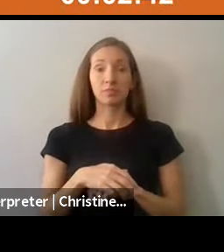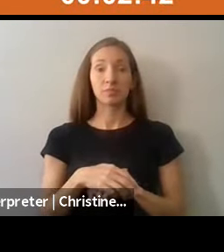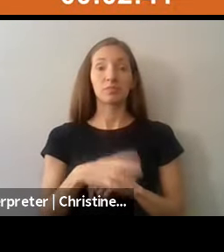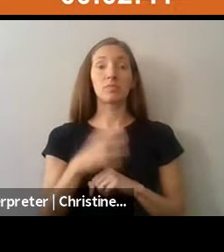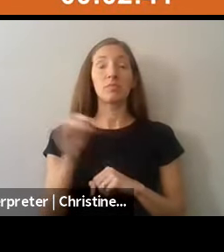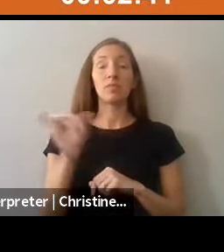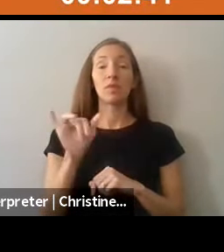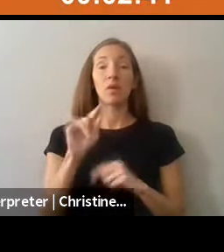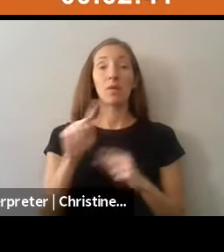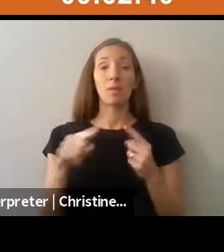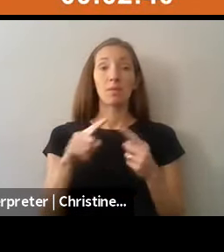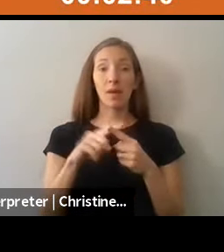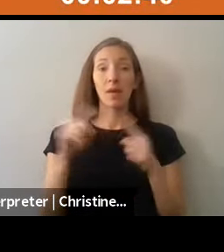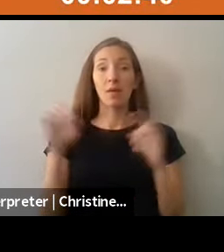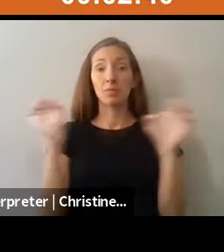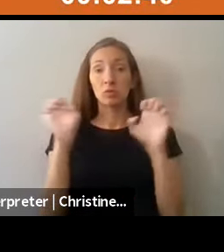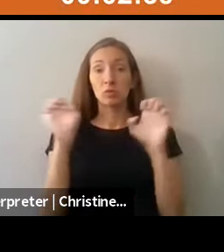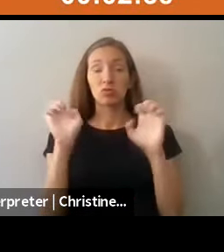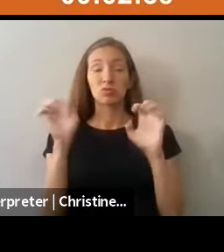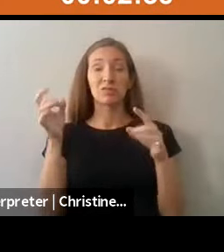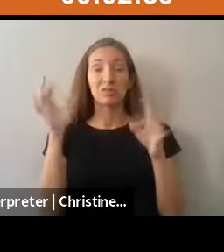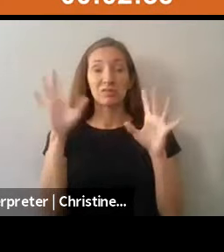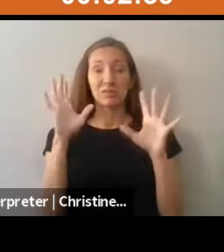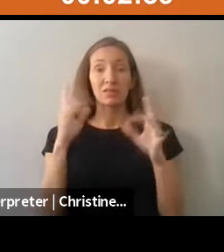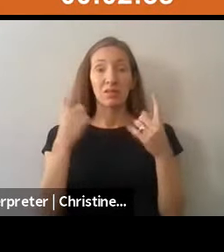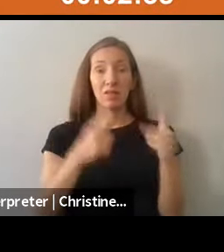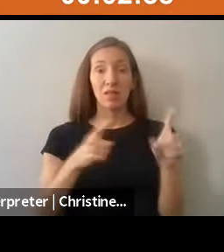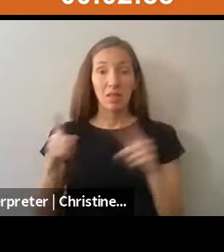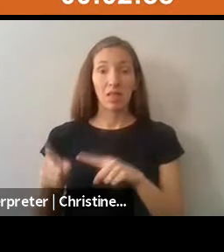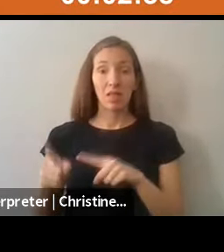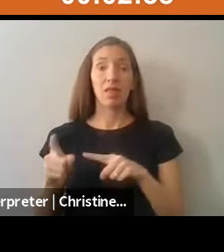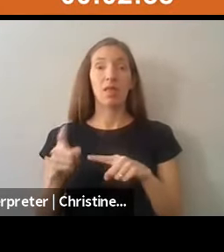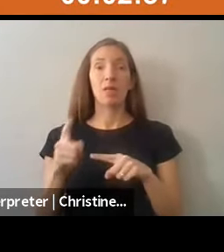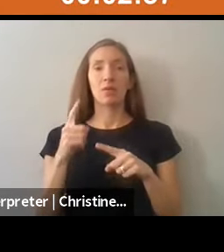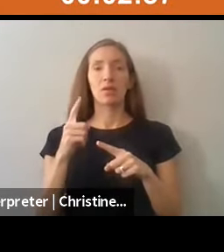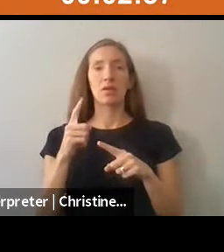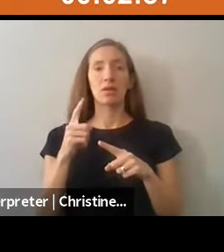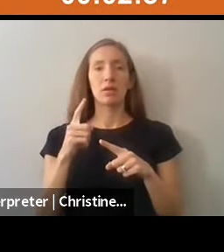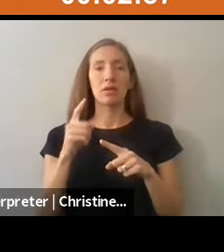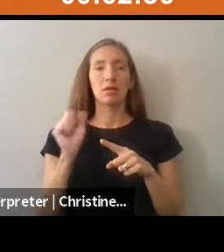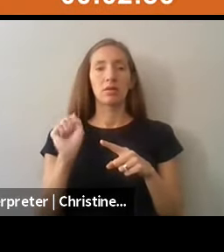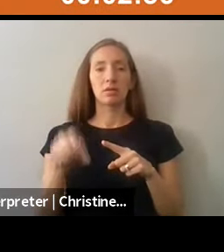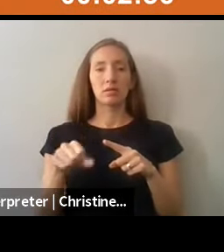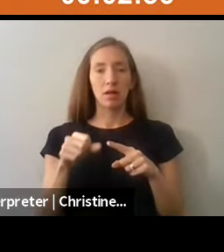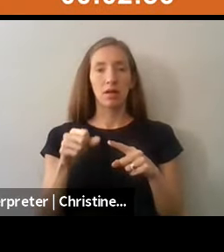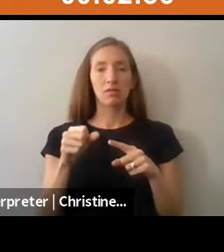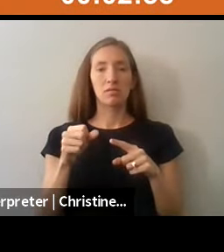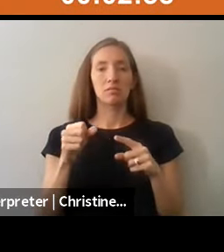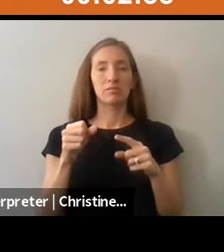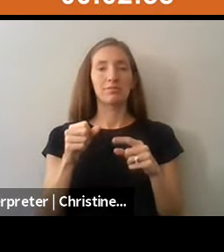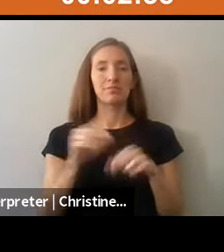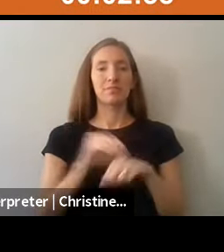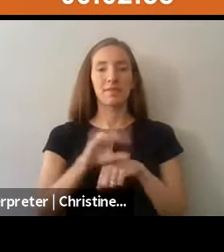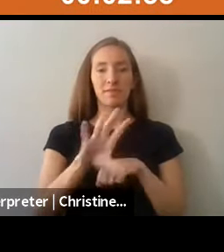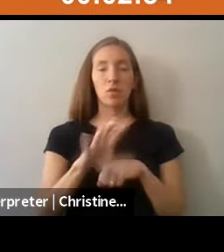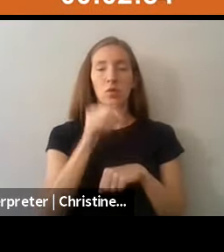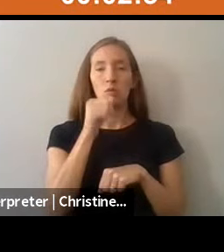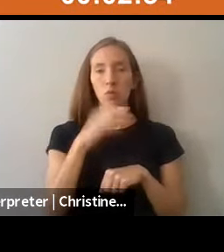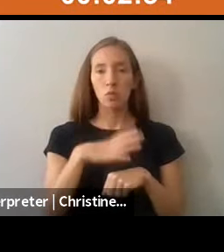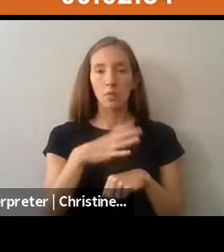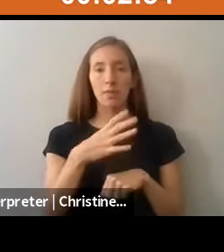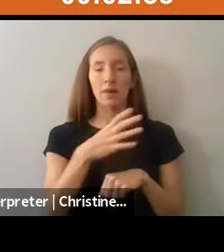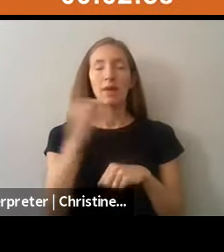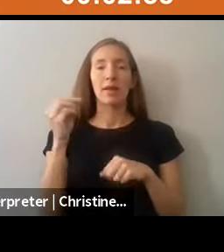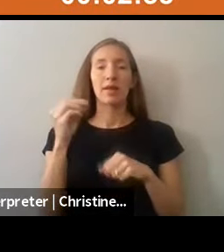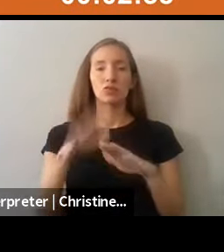disasters, and global pandemics put vulnerable groups, especially women and children, at increased risk of violence, exploitation, and abuse.